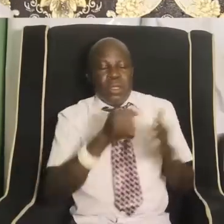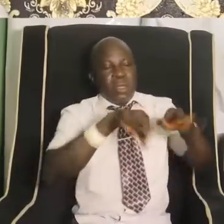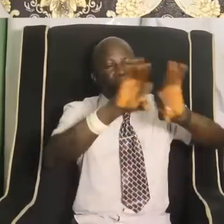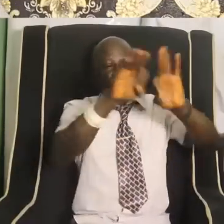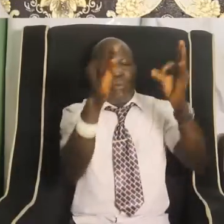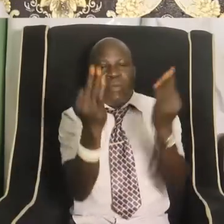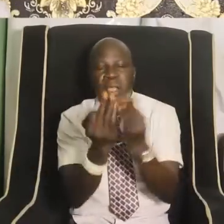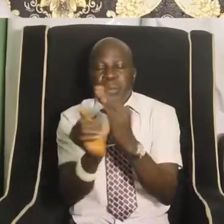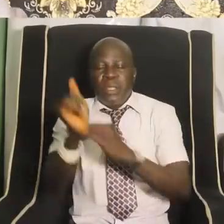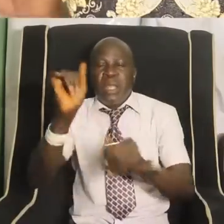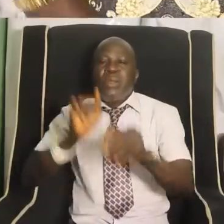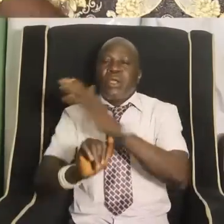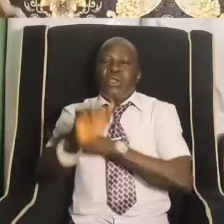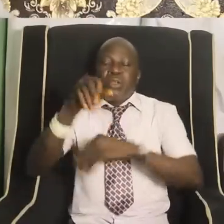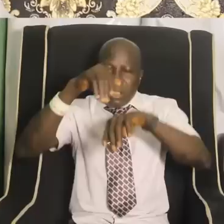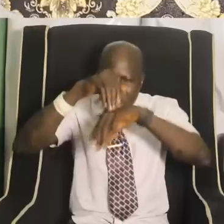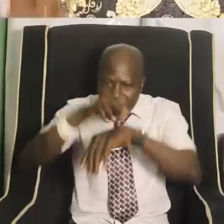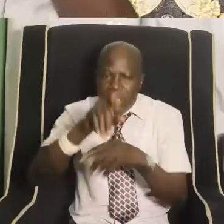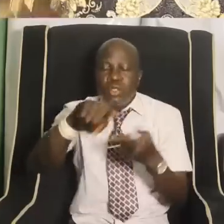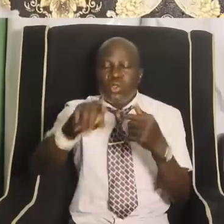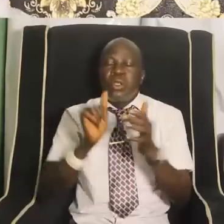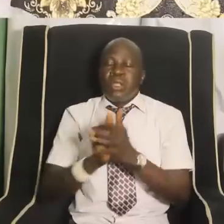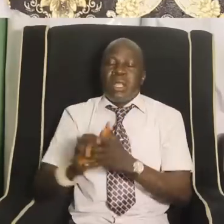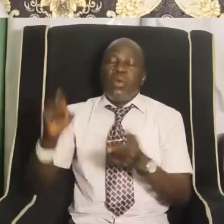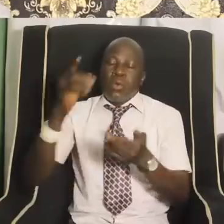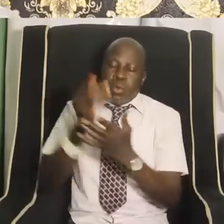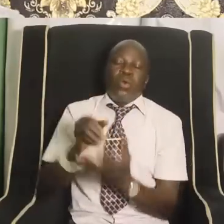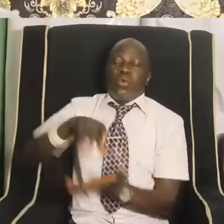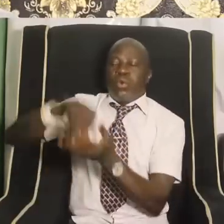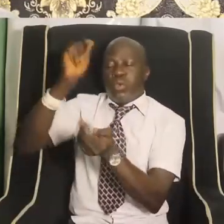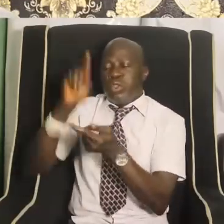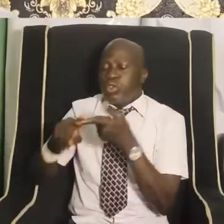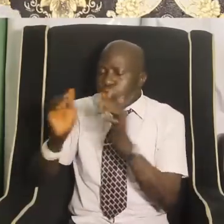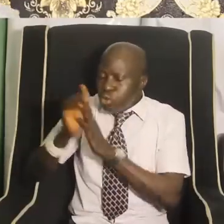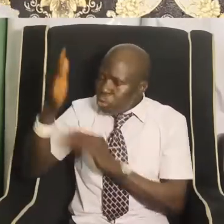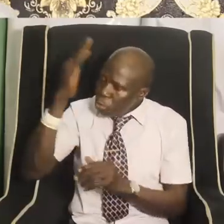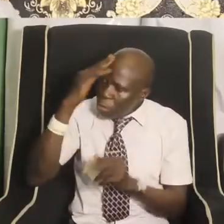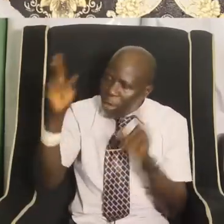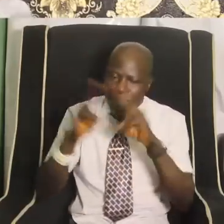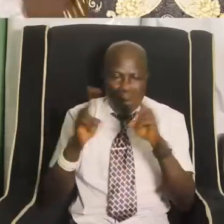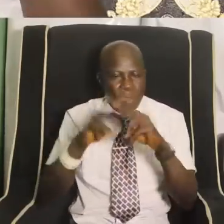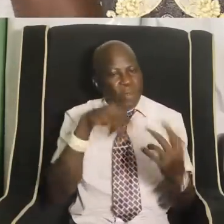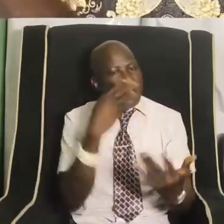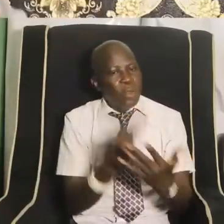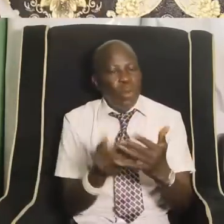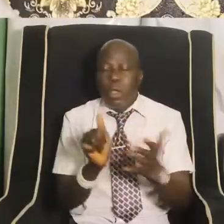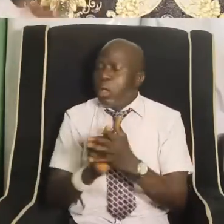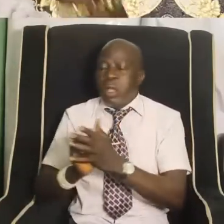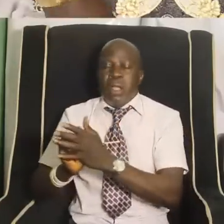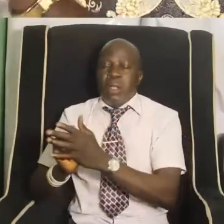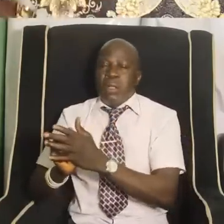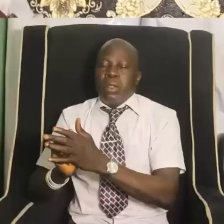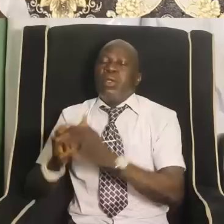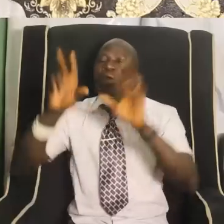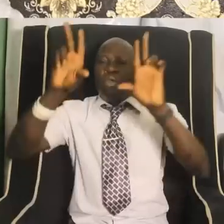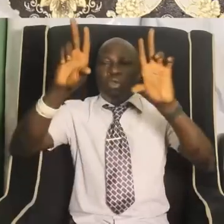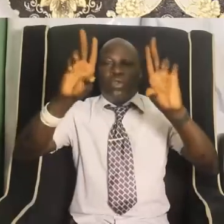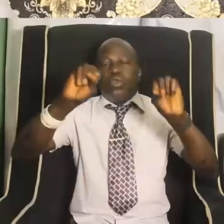has released it to. That we must examine very well.